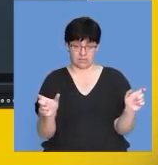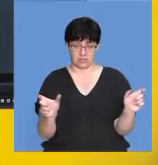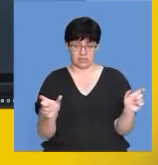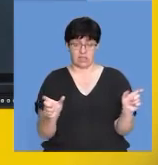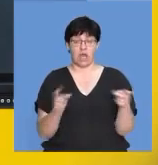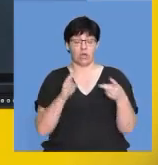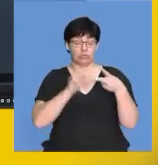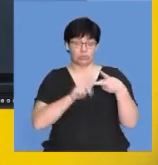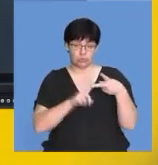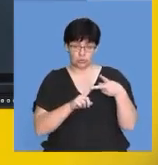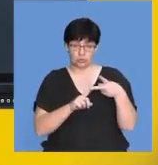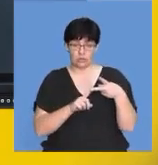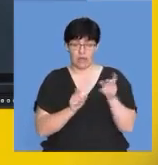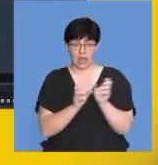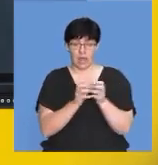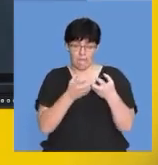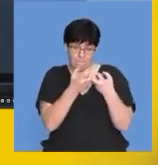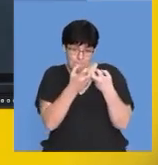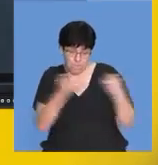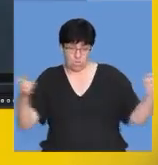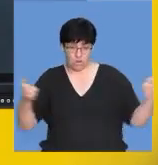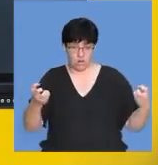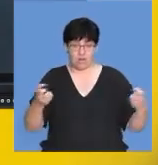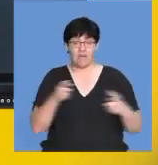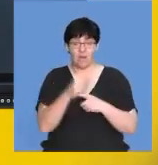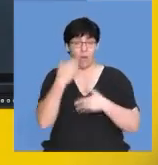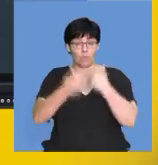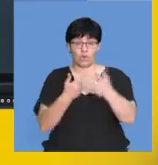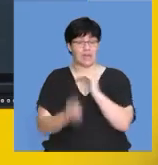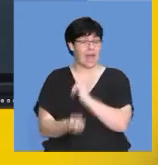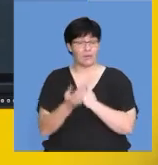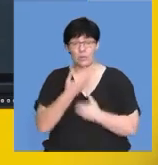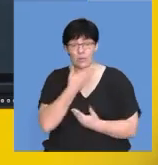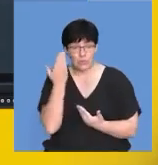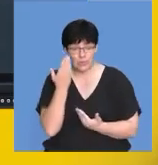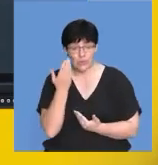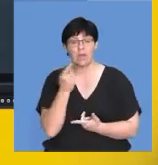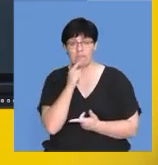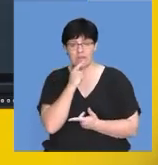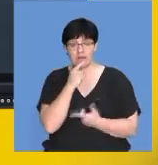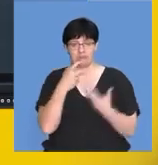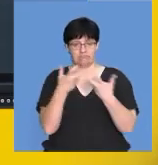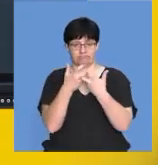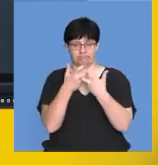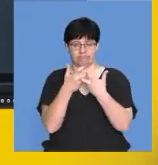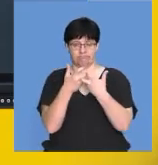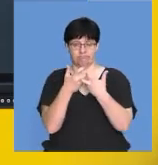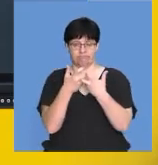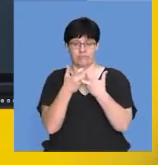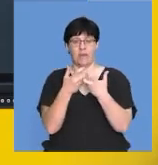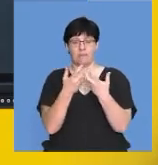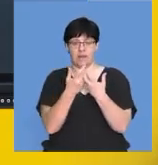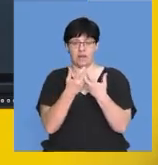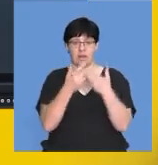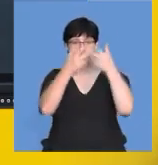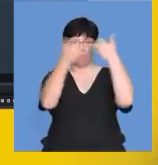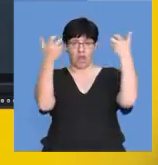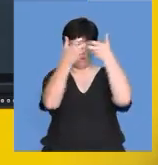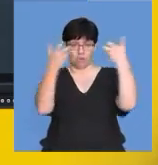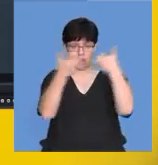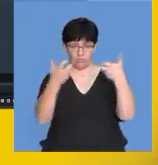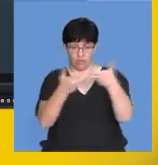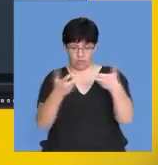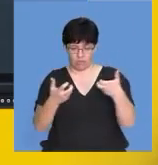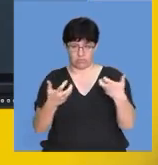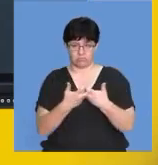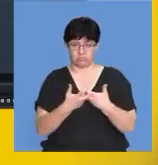the chromatids pull apart. If that process does not occur, you'll find that there's an uneven breaking of chromosomes,